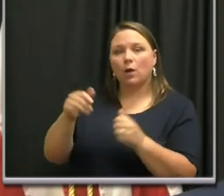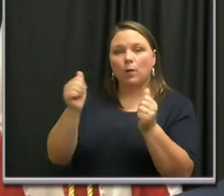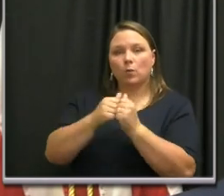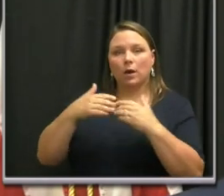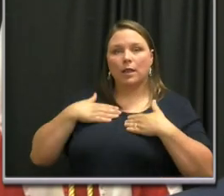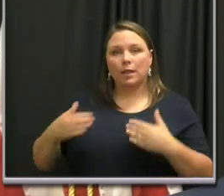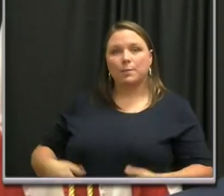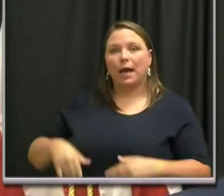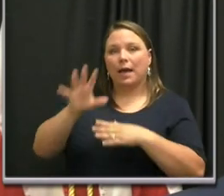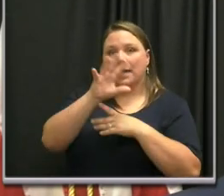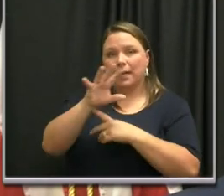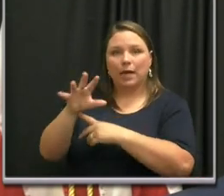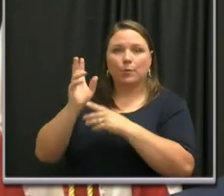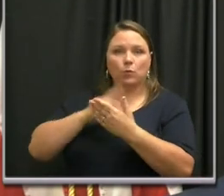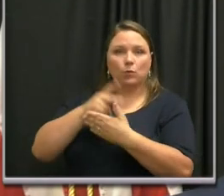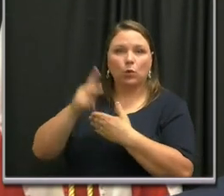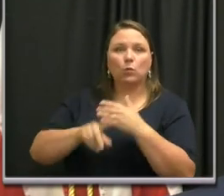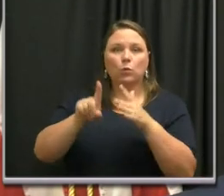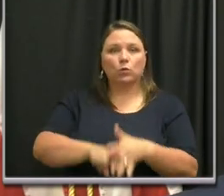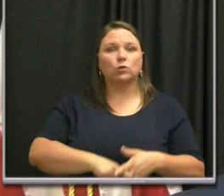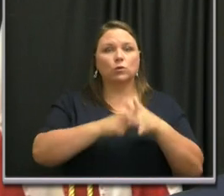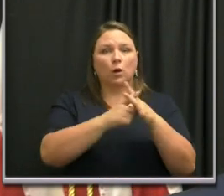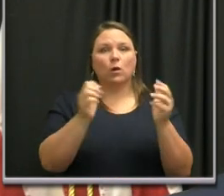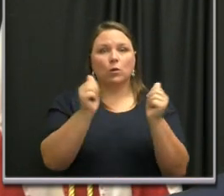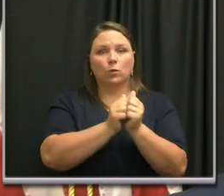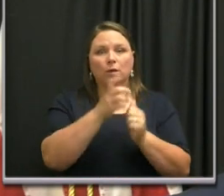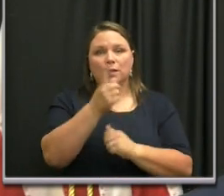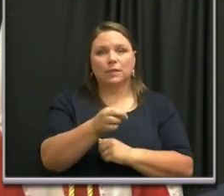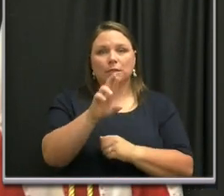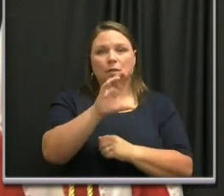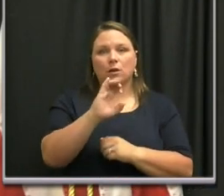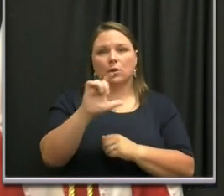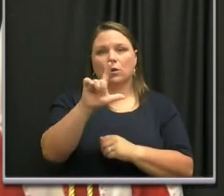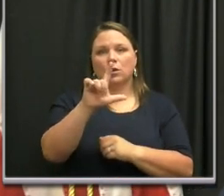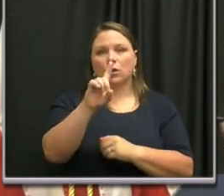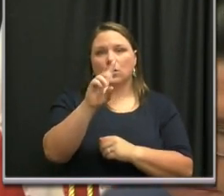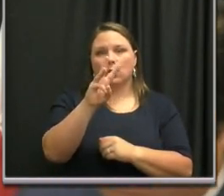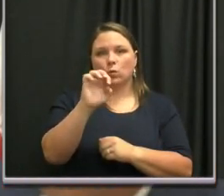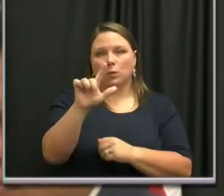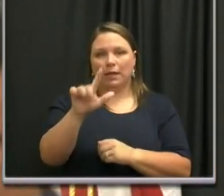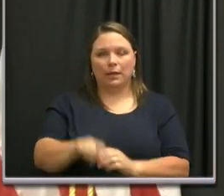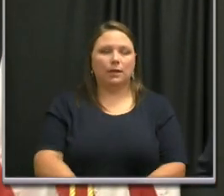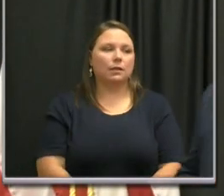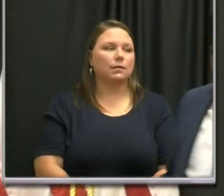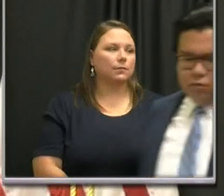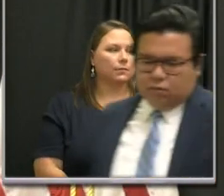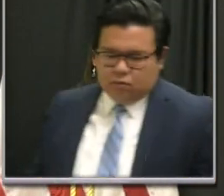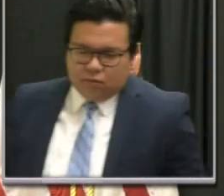program. We'll start with Dr. Caldwell. Thank you.